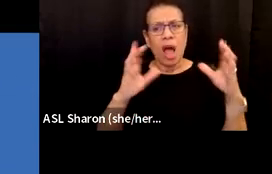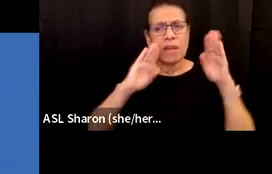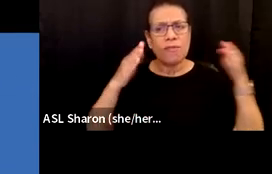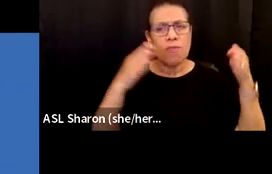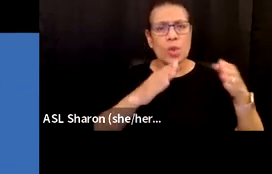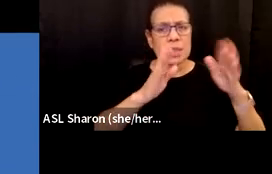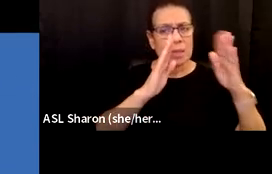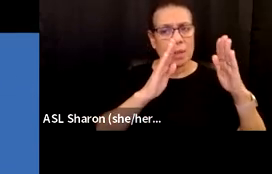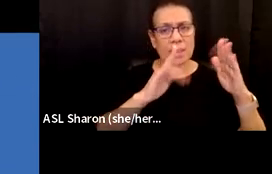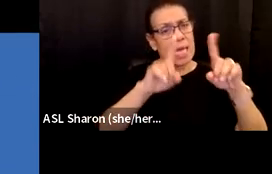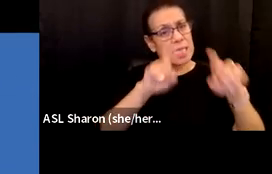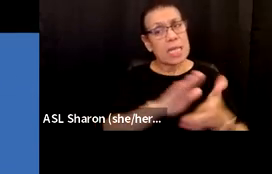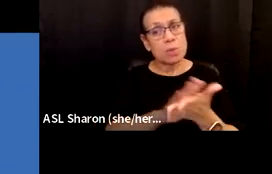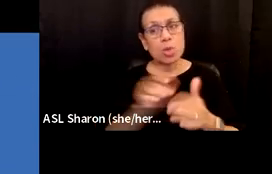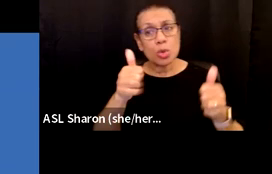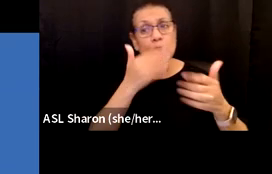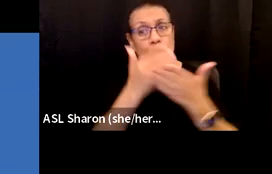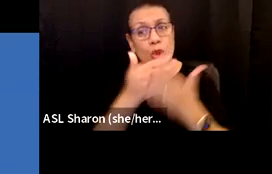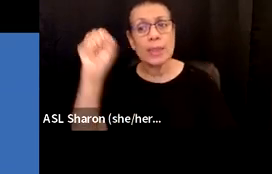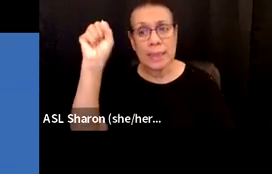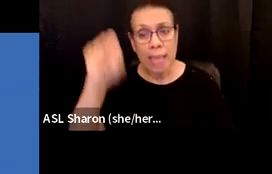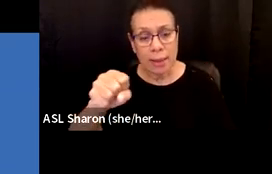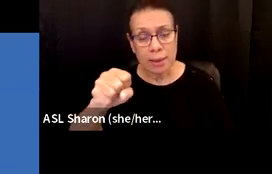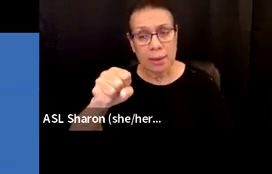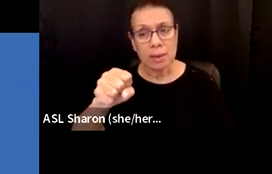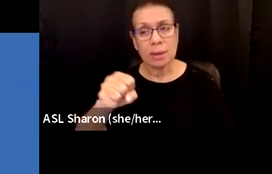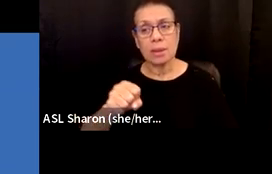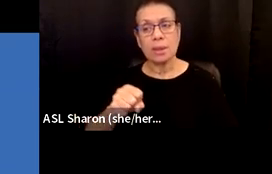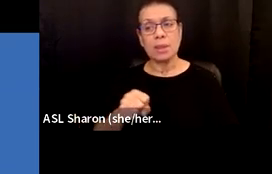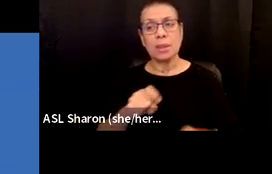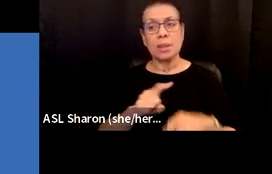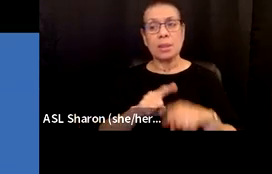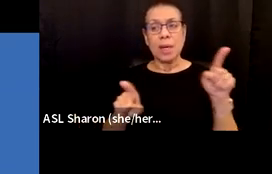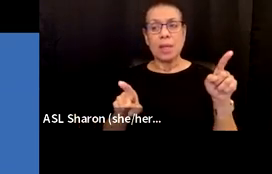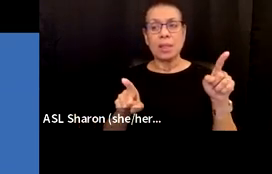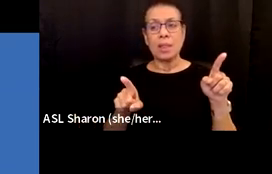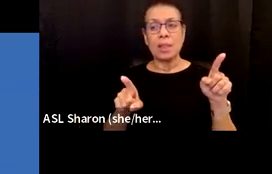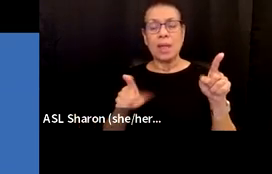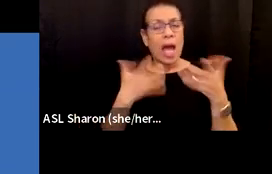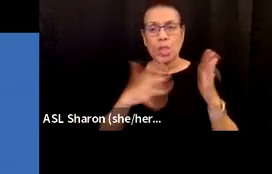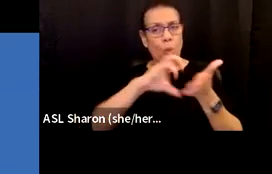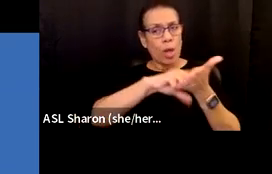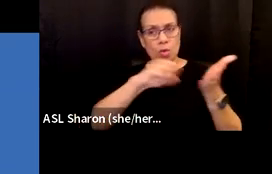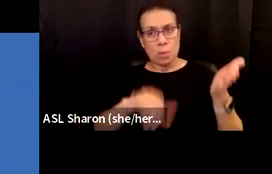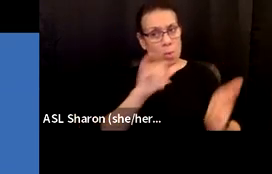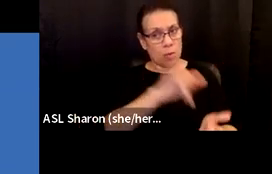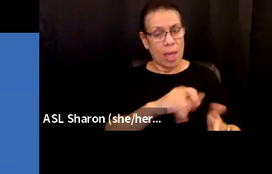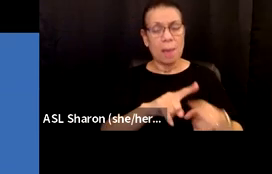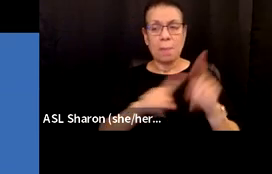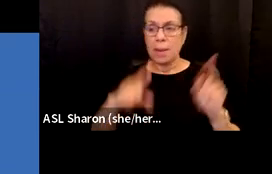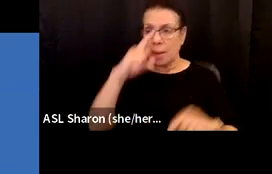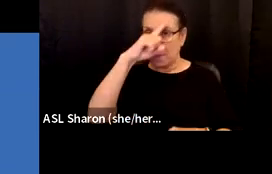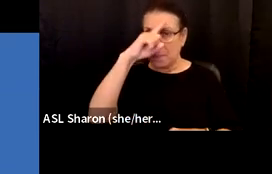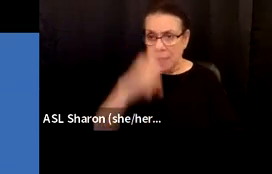our exam schools are great schools and um i wouldn't take away that from them but because there's so